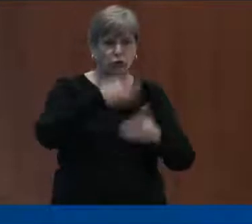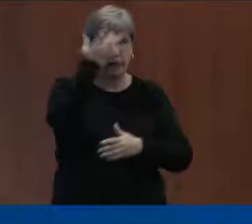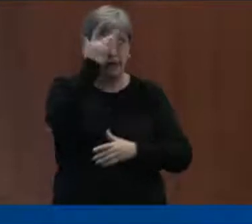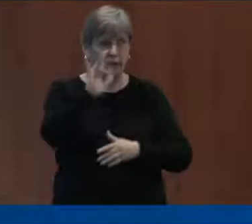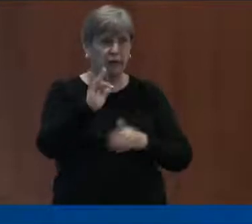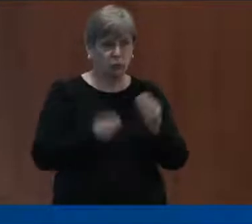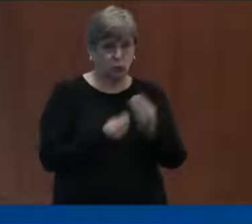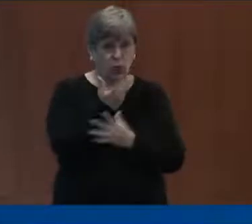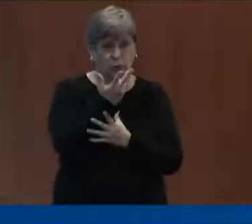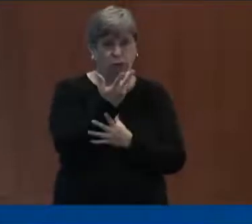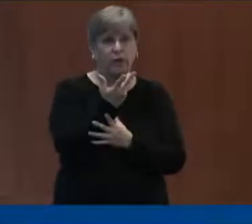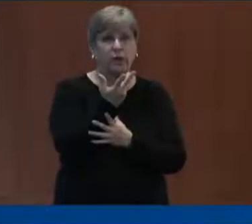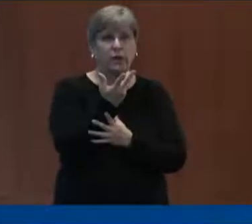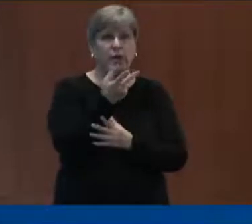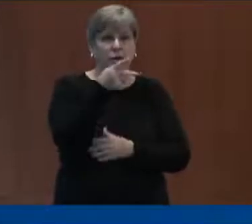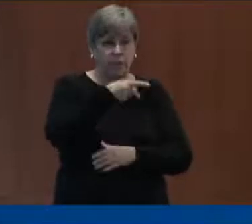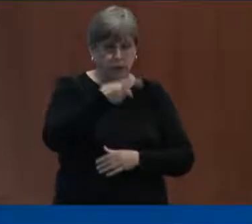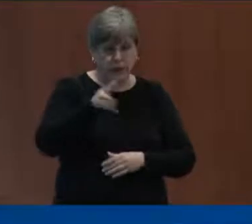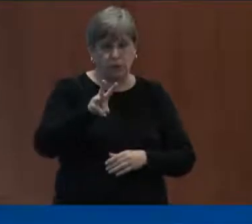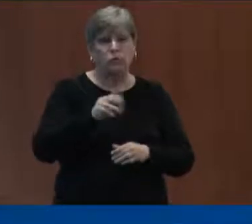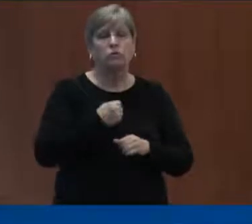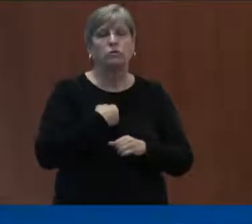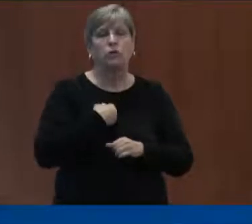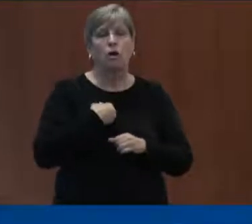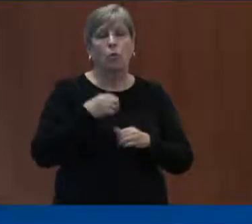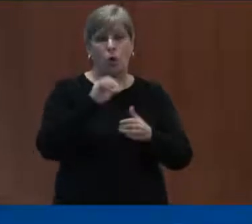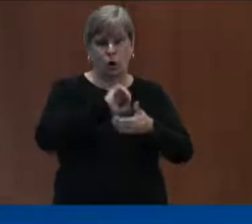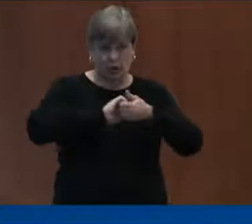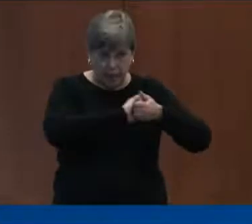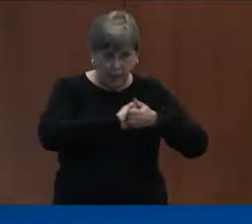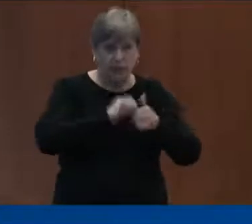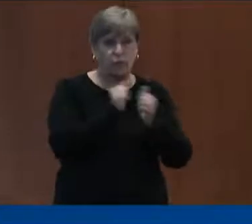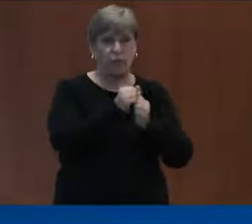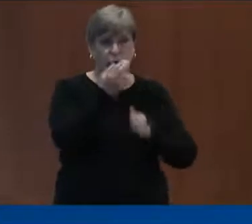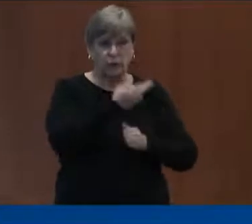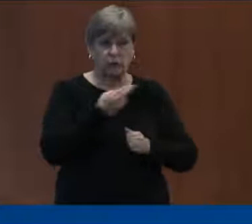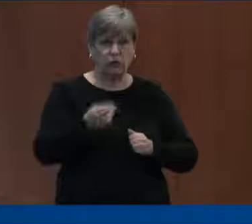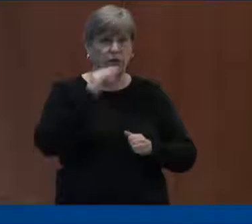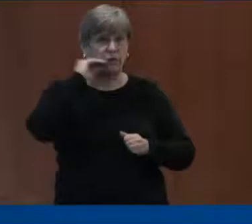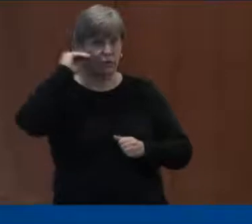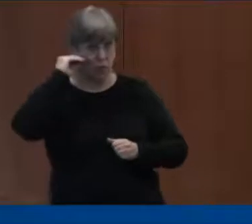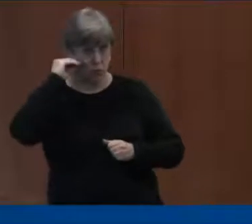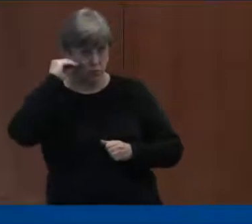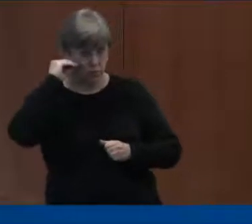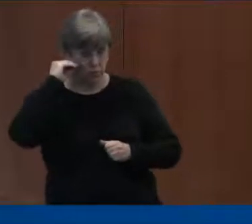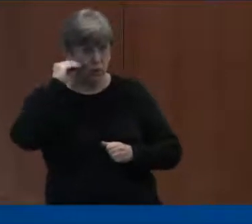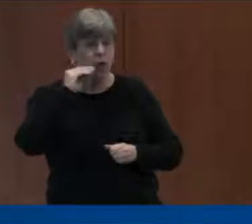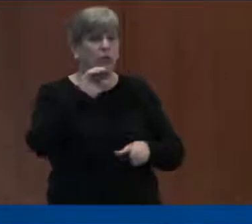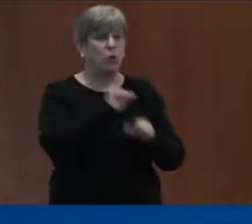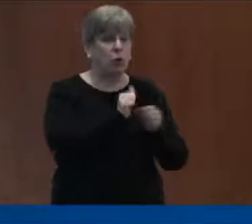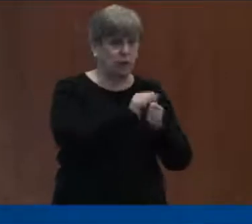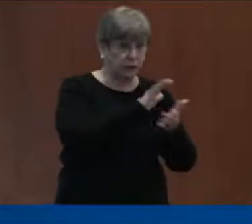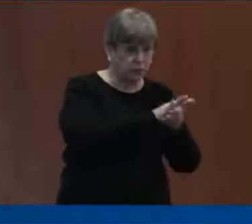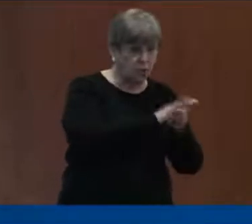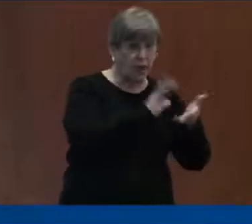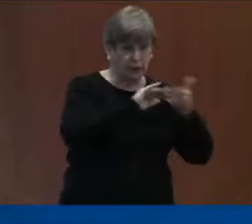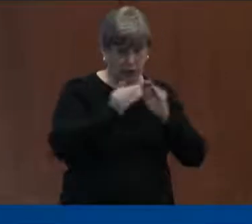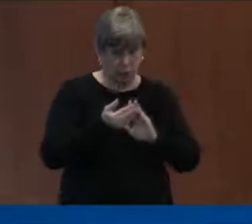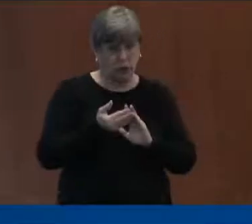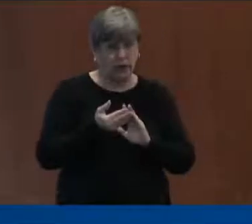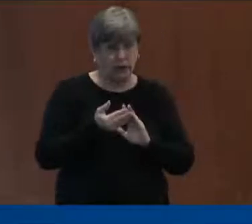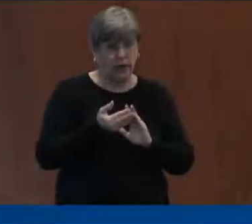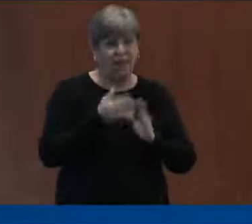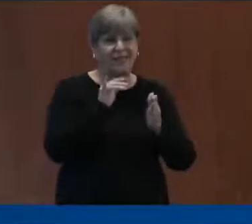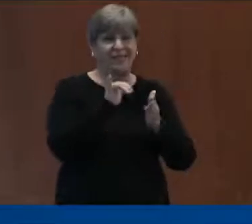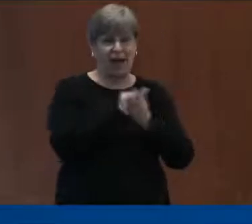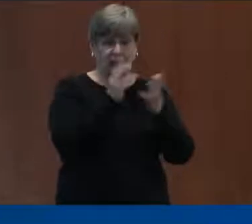intellectual growth. Pupil personnel workers work collaboratively with the resources of the home, They work with the school and the community, which